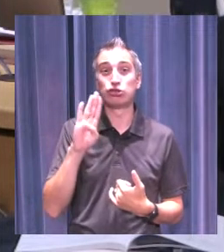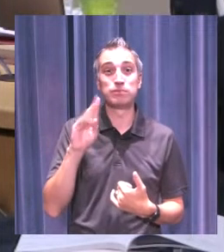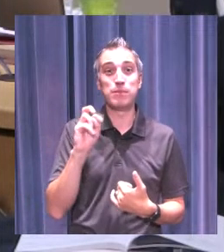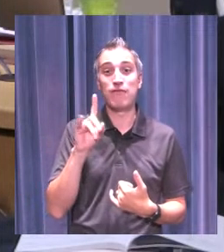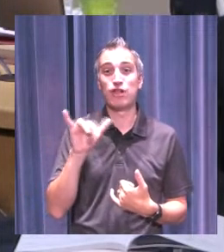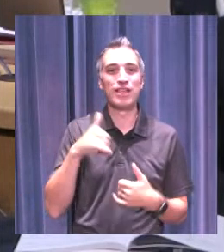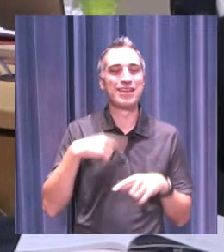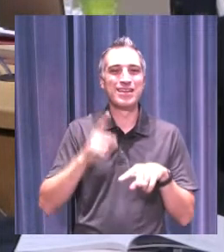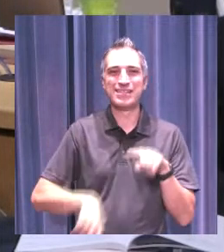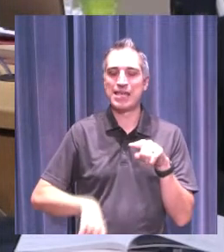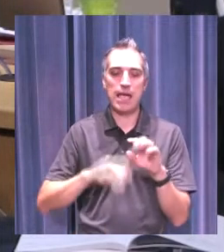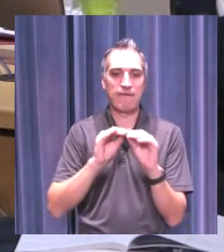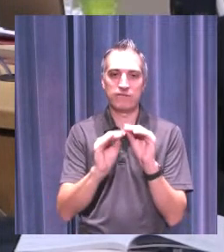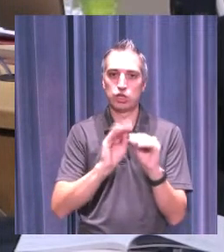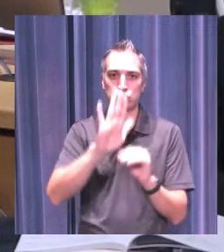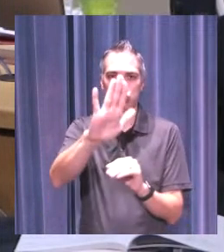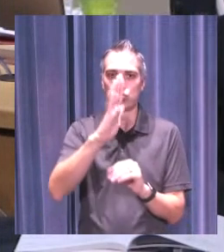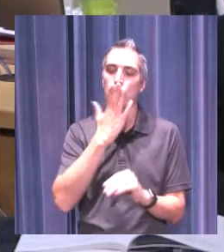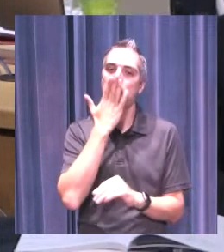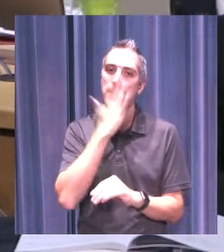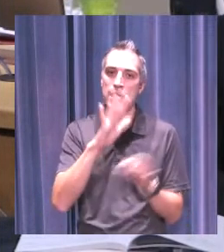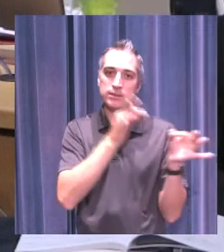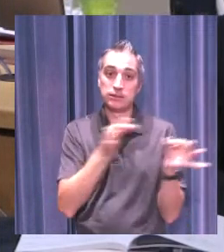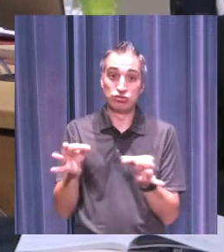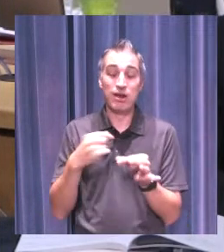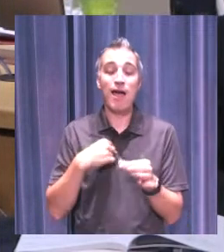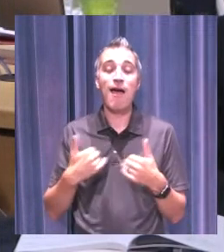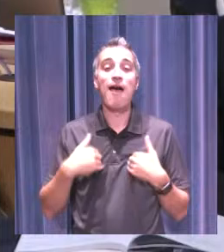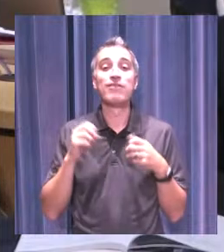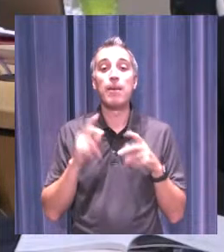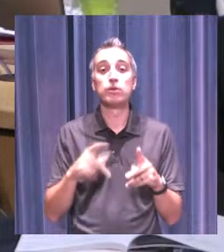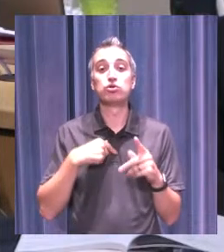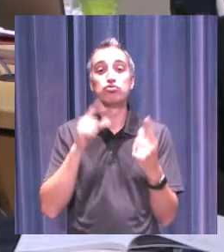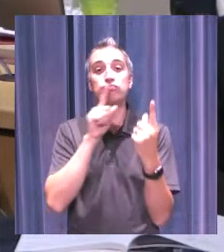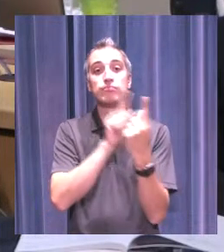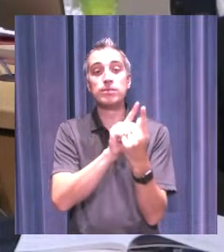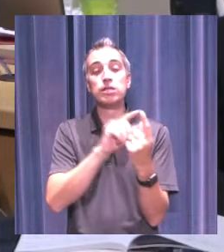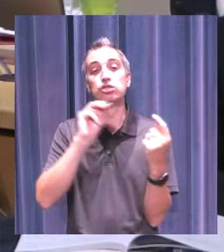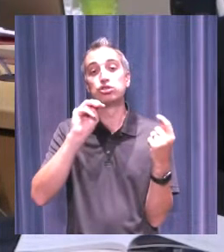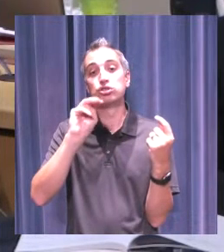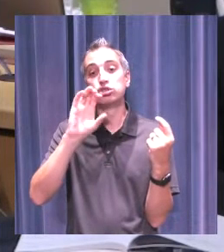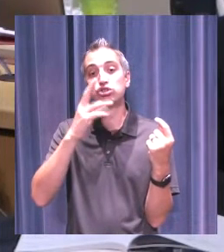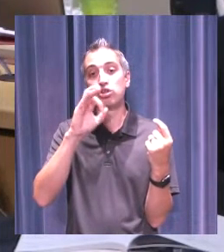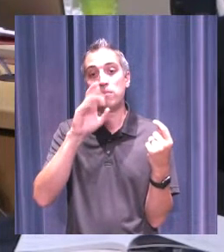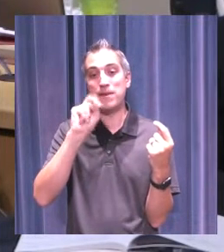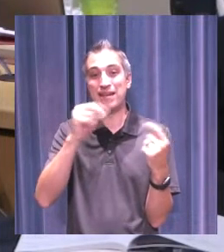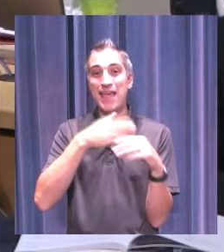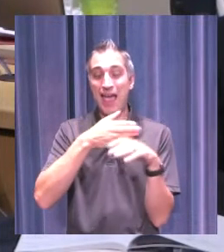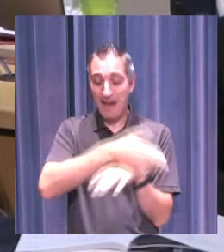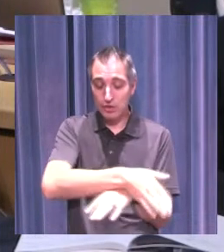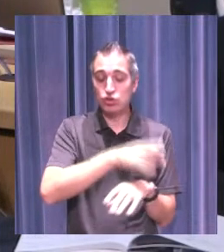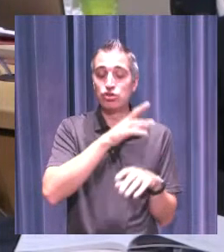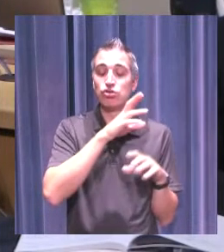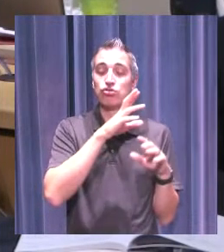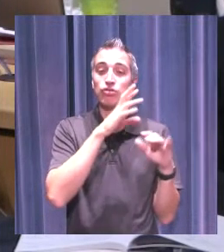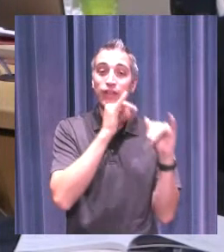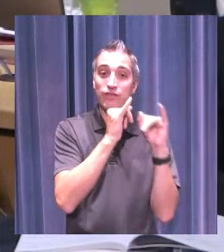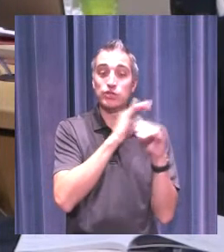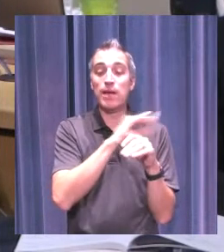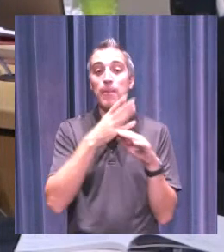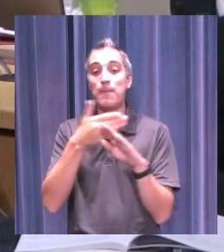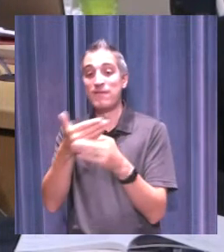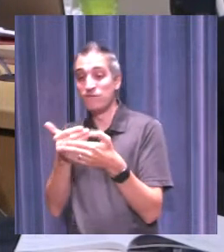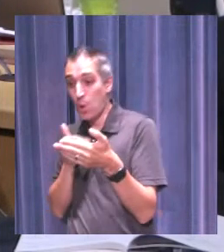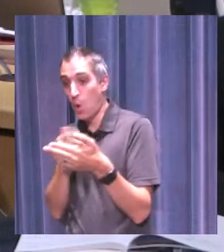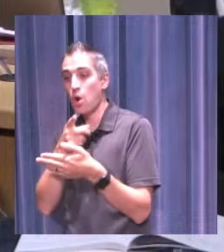your ill-slated path. I had an opportunity to speak with Chair Everman directly after the interviews, but before the board discussion on the